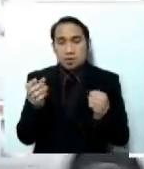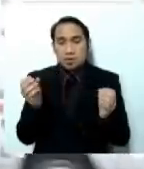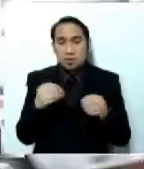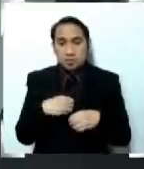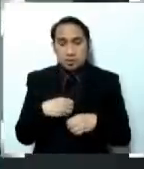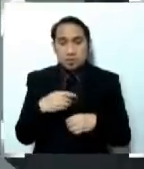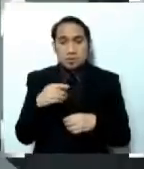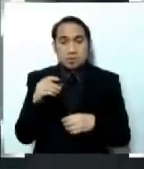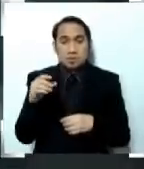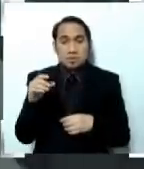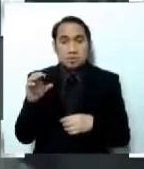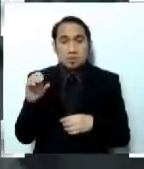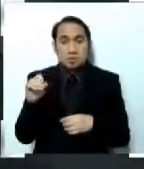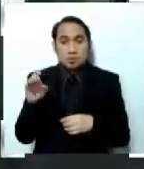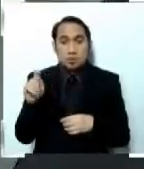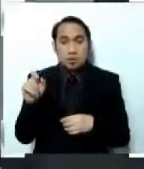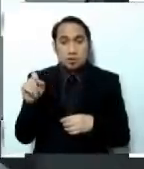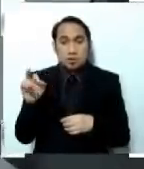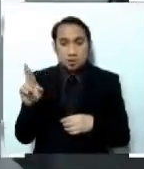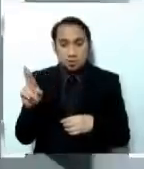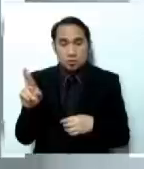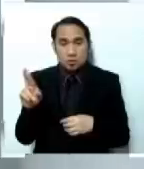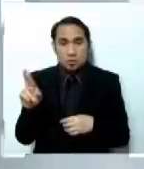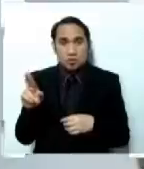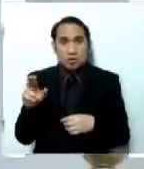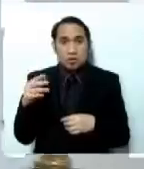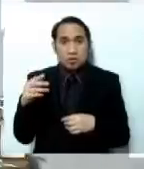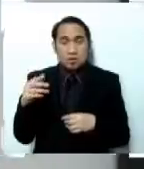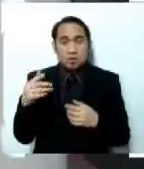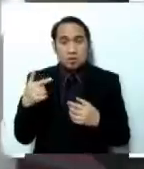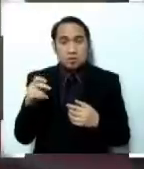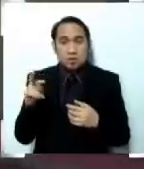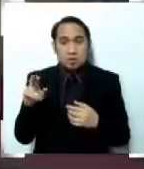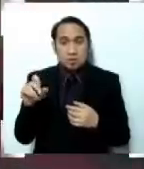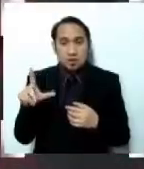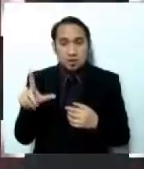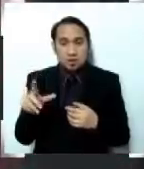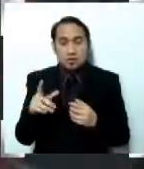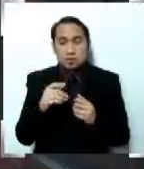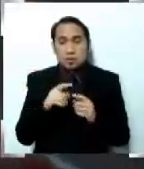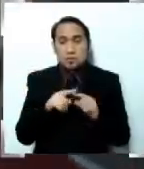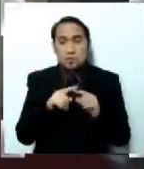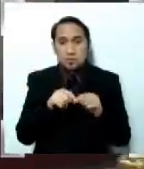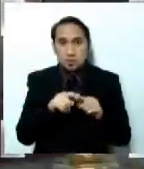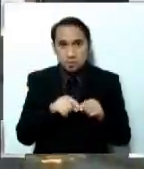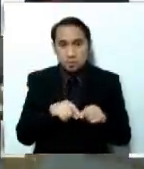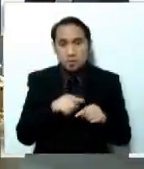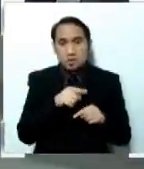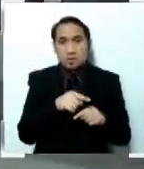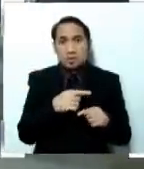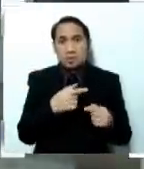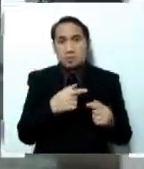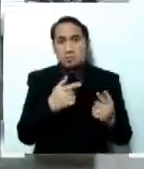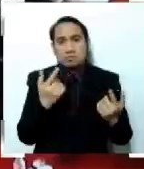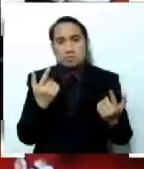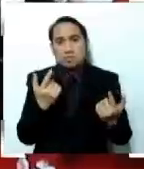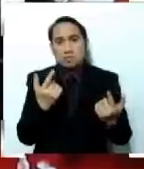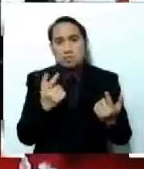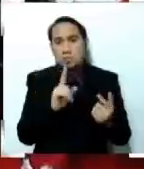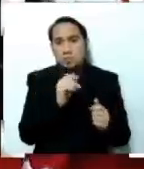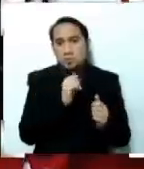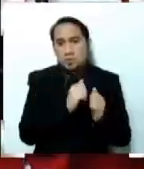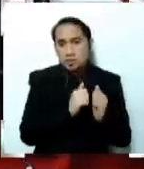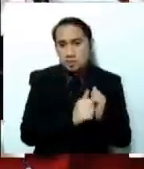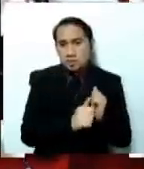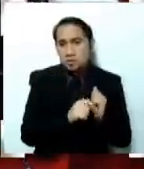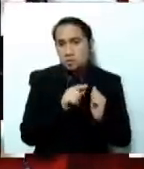General, nakadepende ang definisyon ng terorismo sa interpretasyon ng law enforcers sa intensyon ng hinihinalang terorista.